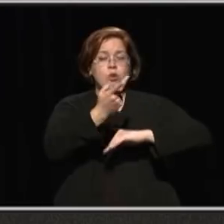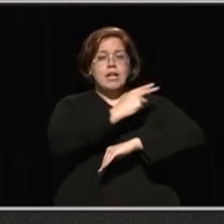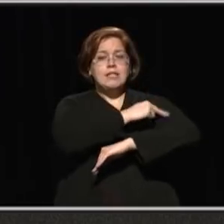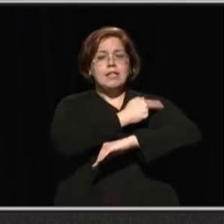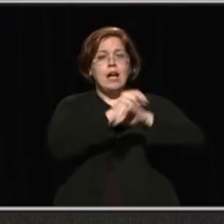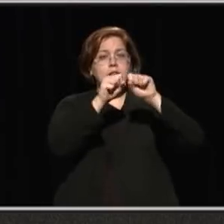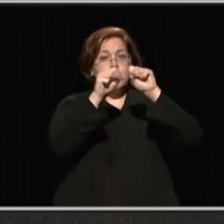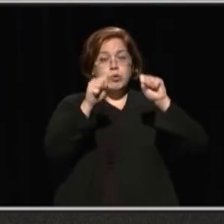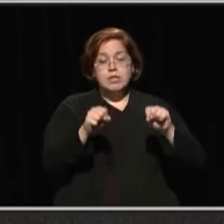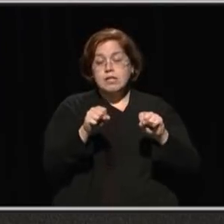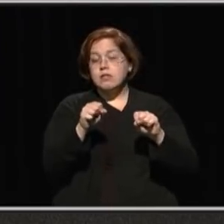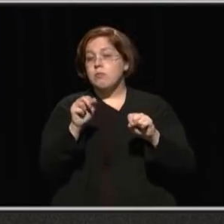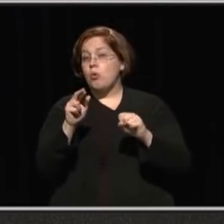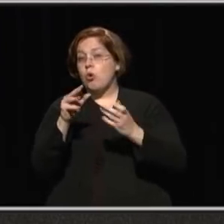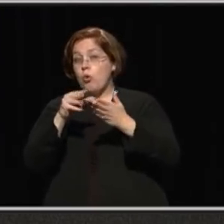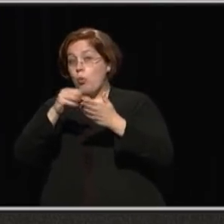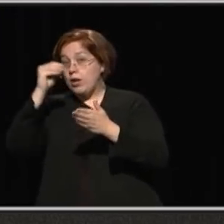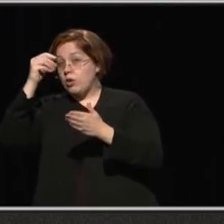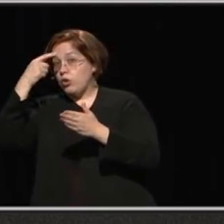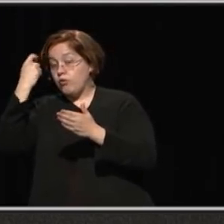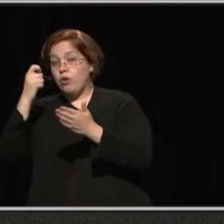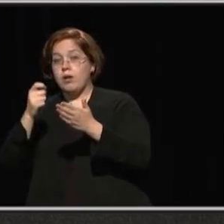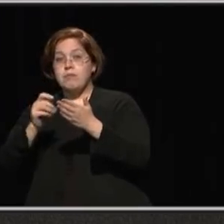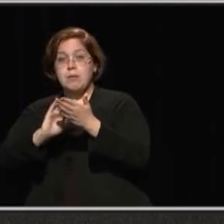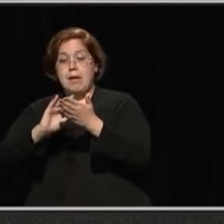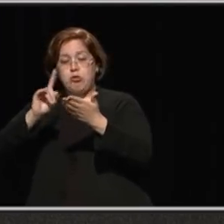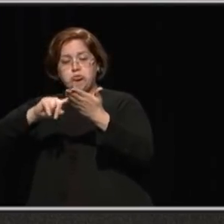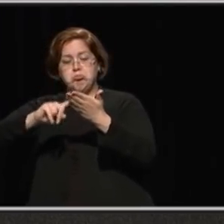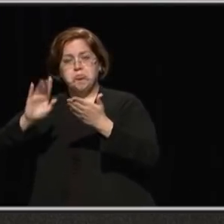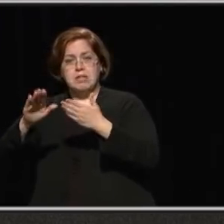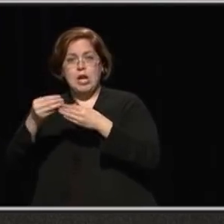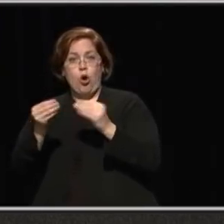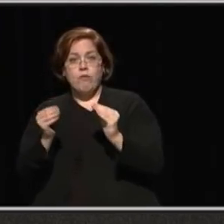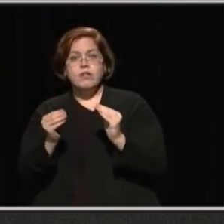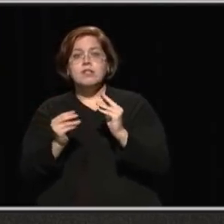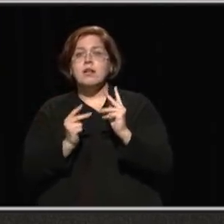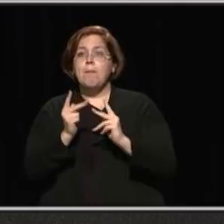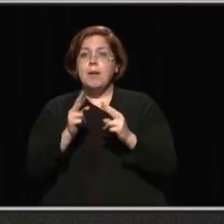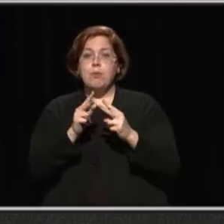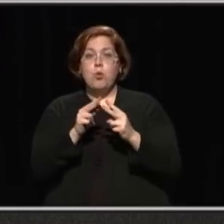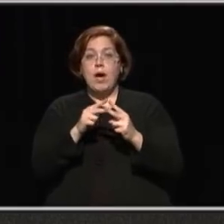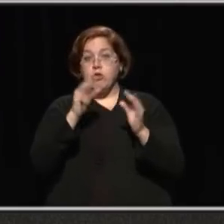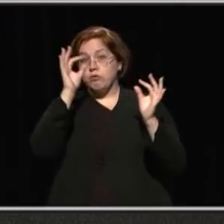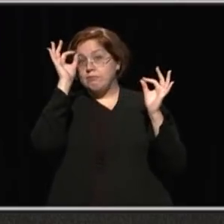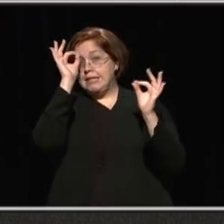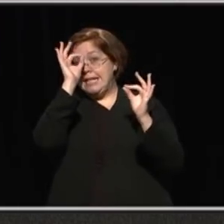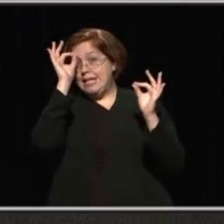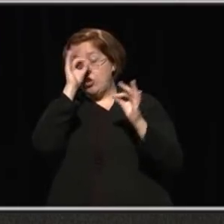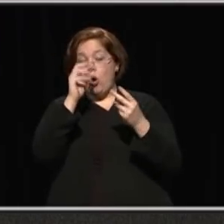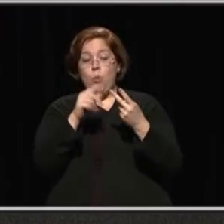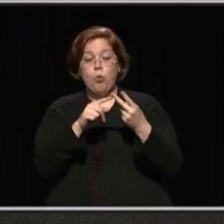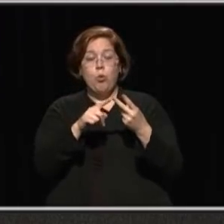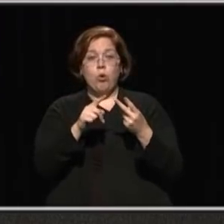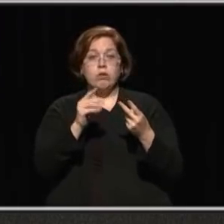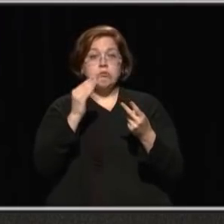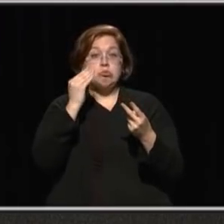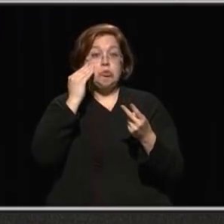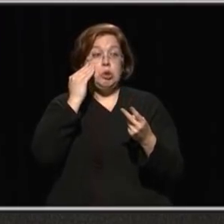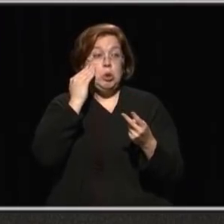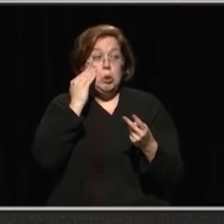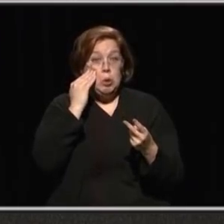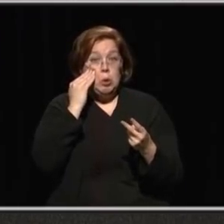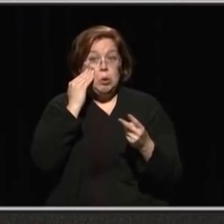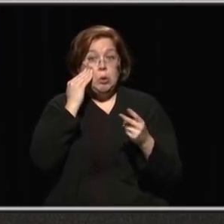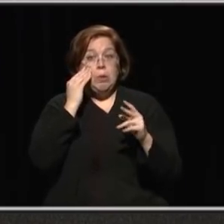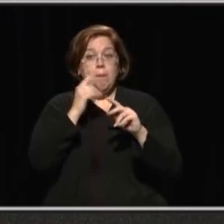system, or we learn from the medical examiner's office of people who we either didn't know or that we knew but they just in